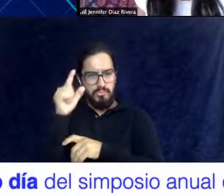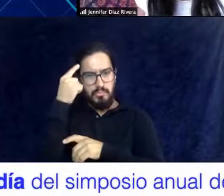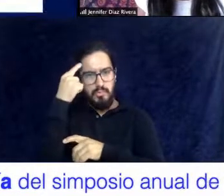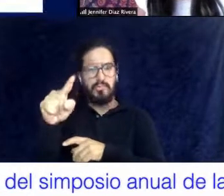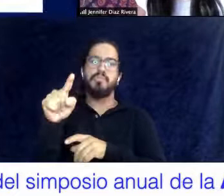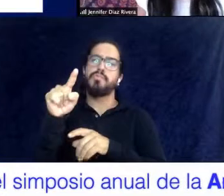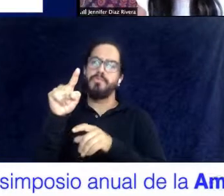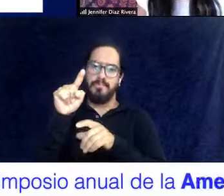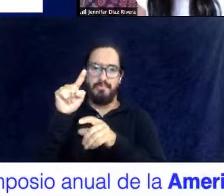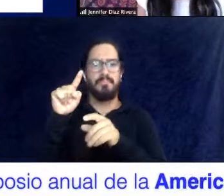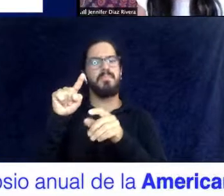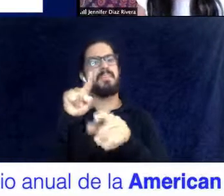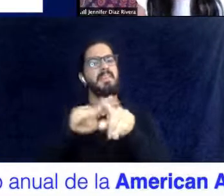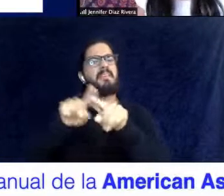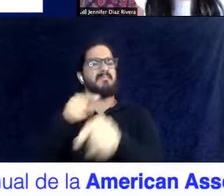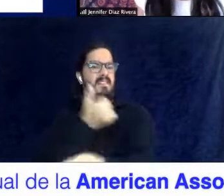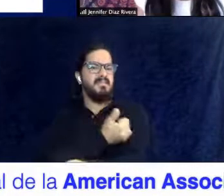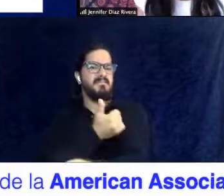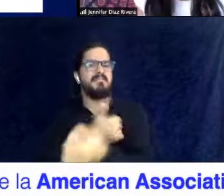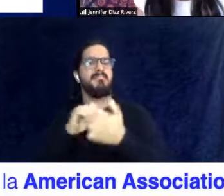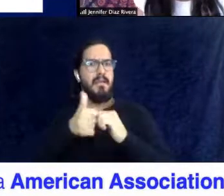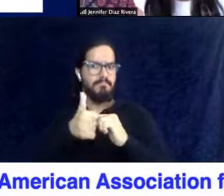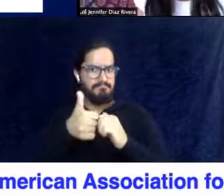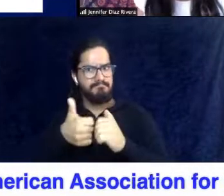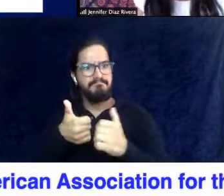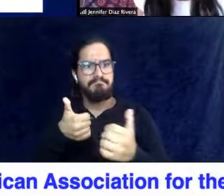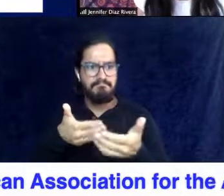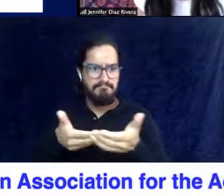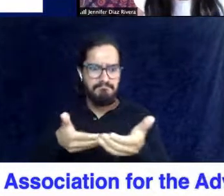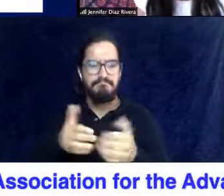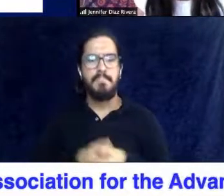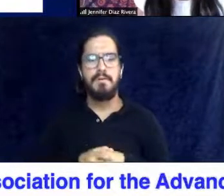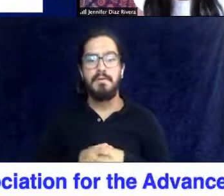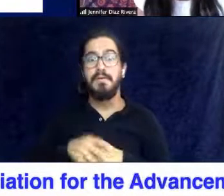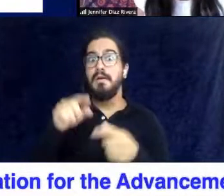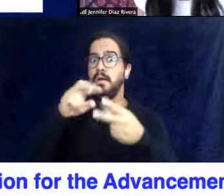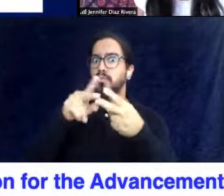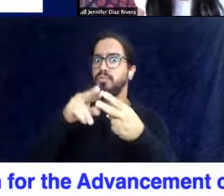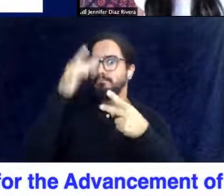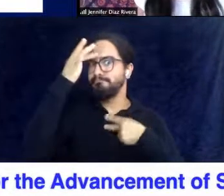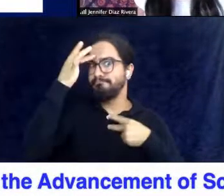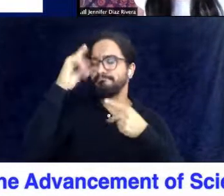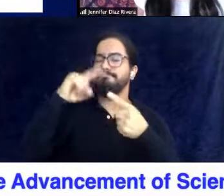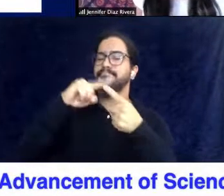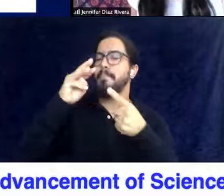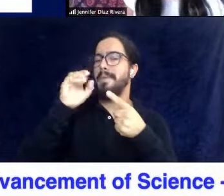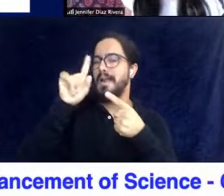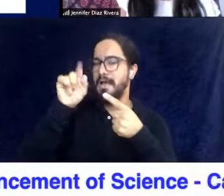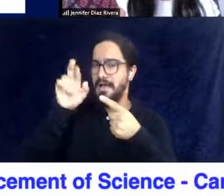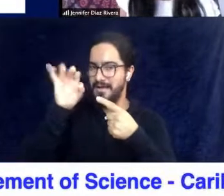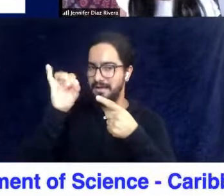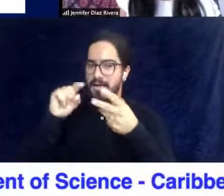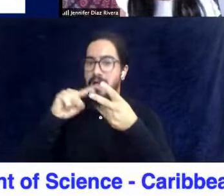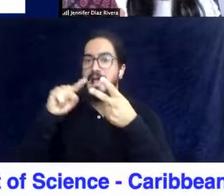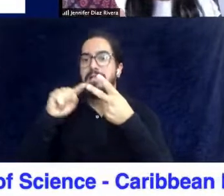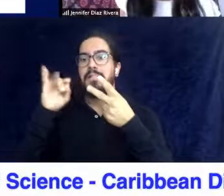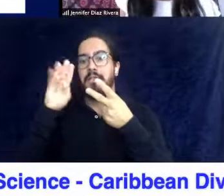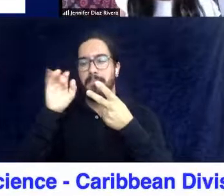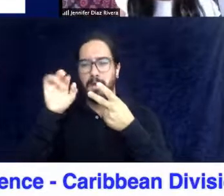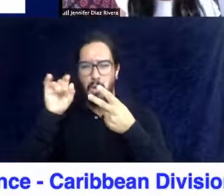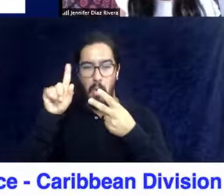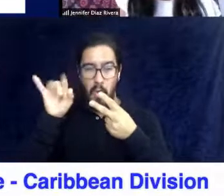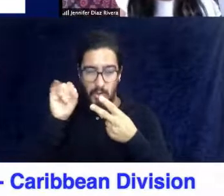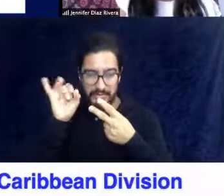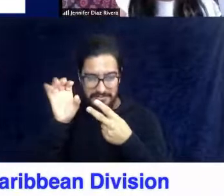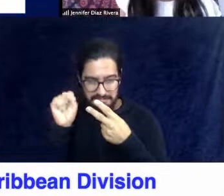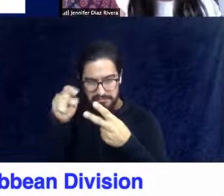Next. Malaria and tuberculosis are diseases caused by Plasmodium and Mycobacterium respectively. As